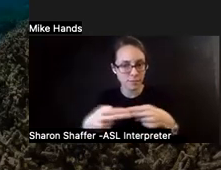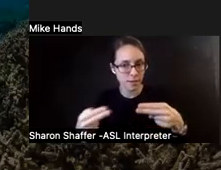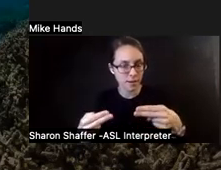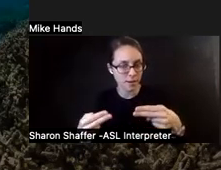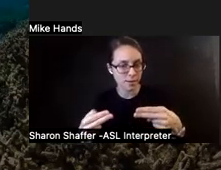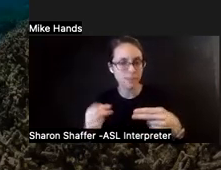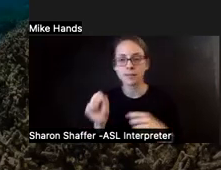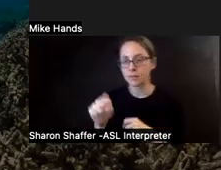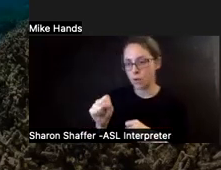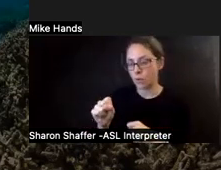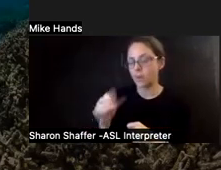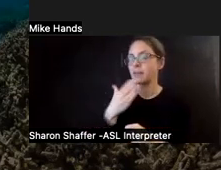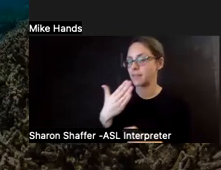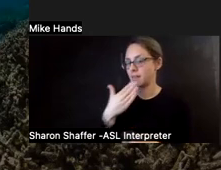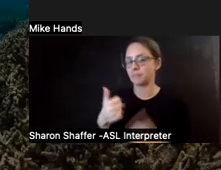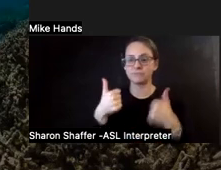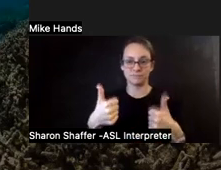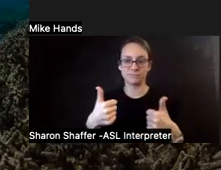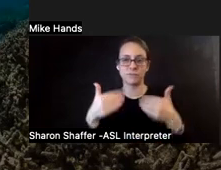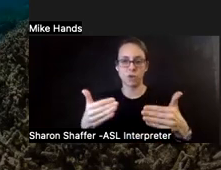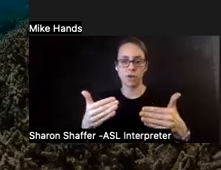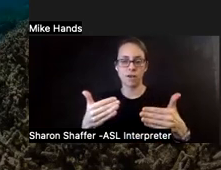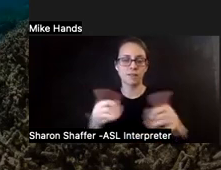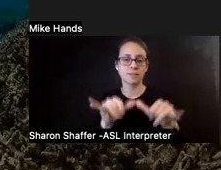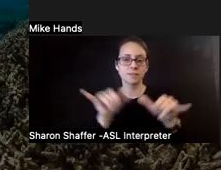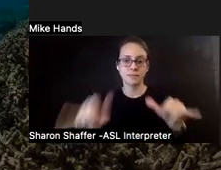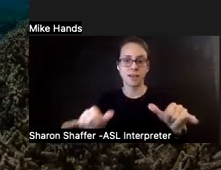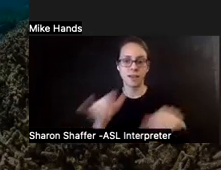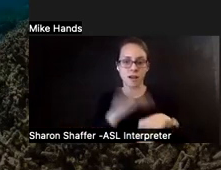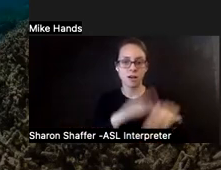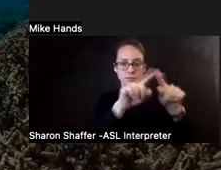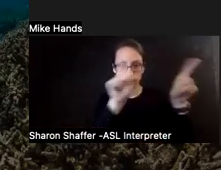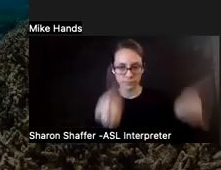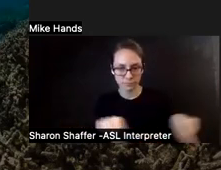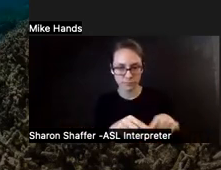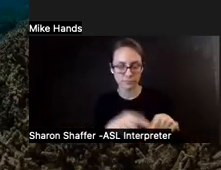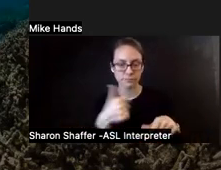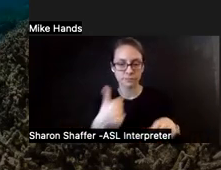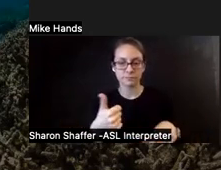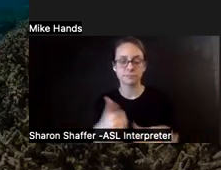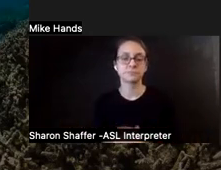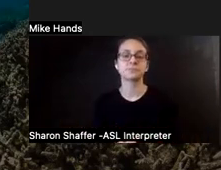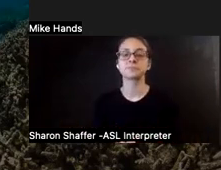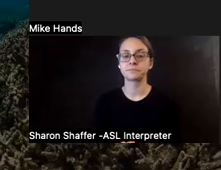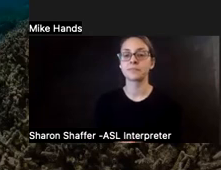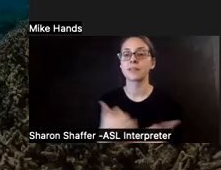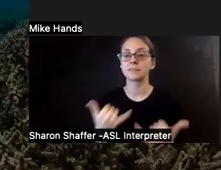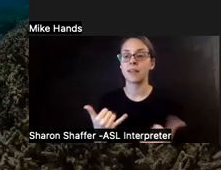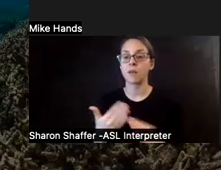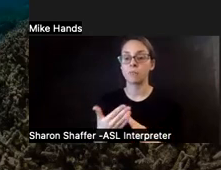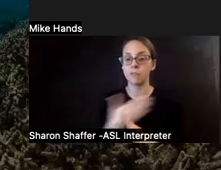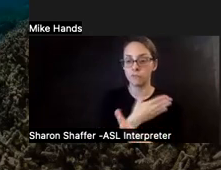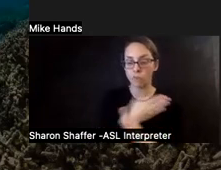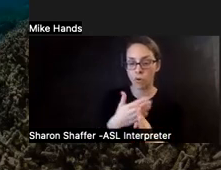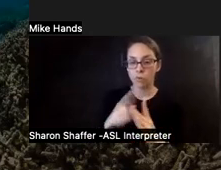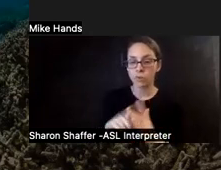Okay, no problem at all. You can just keep it on the screen for a moment, because before we get in, I just wanted to open it